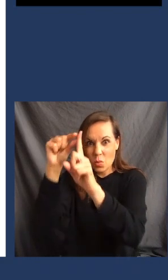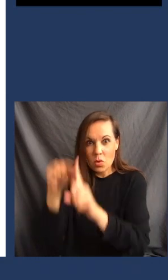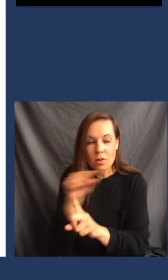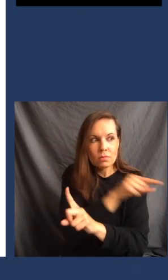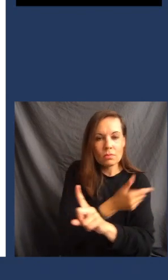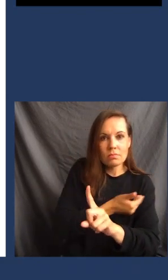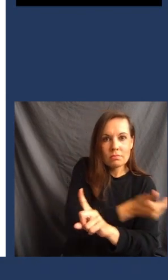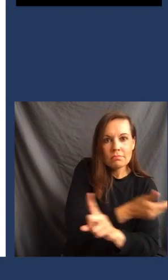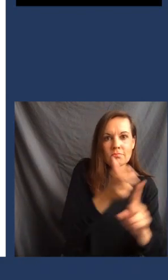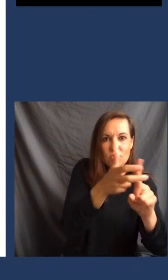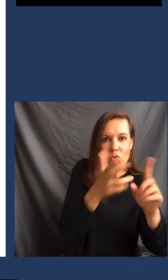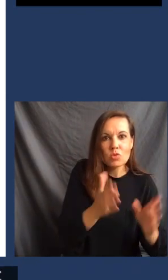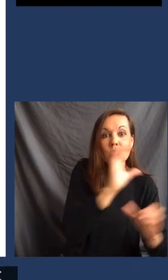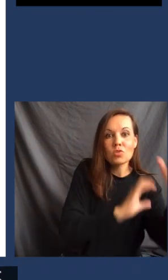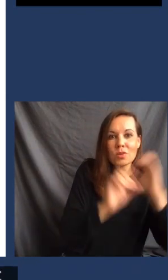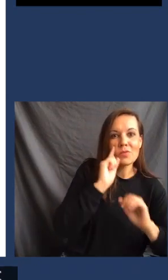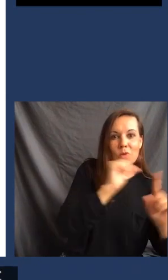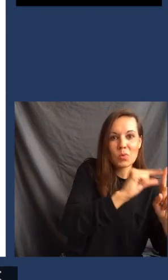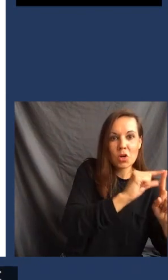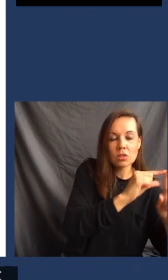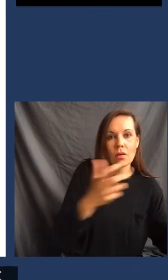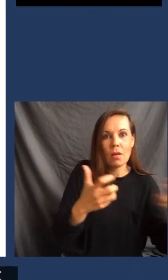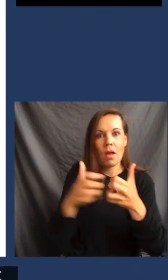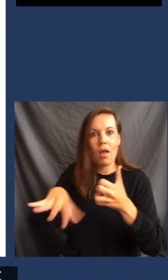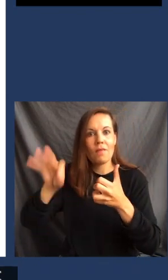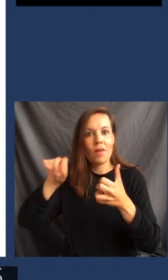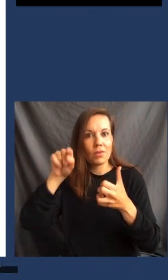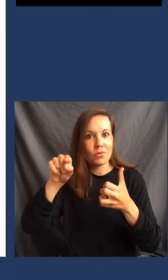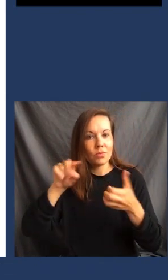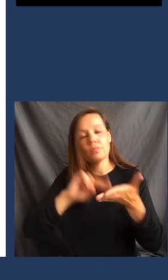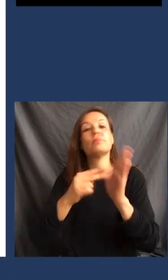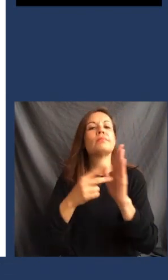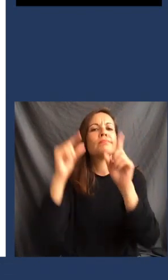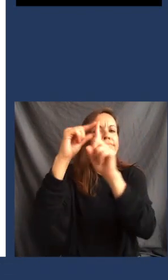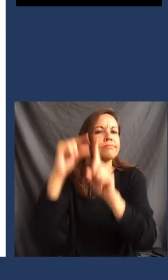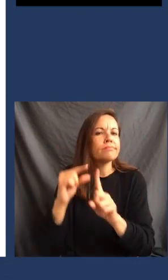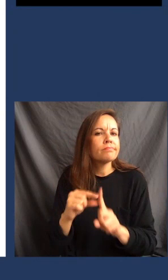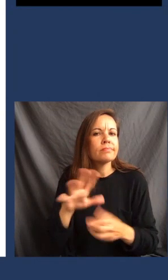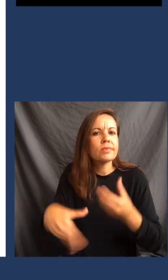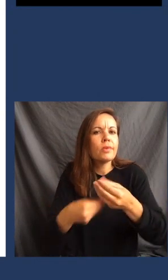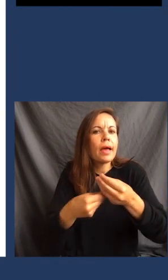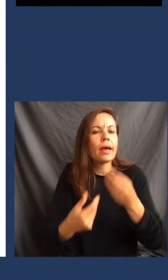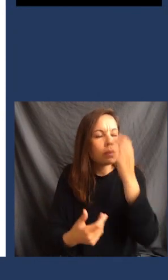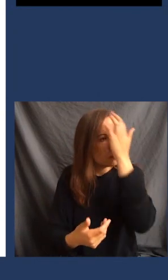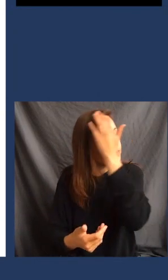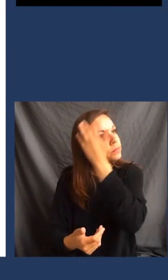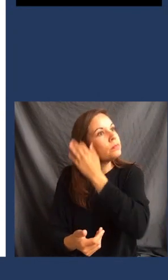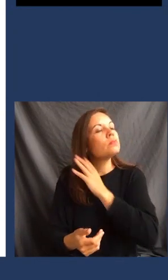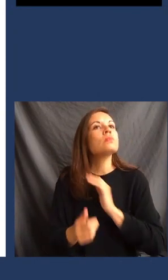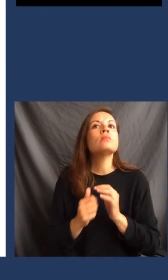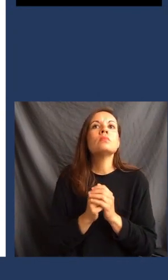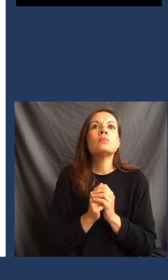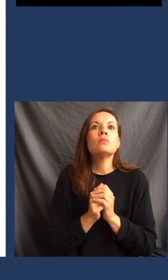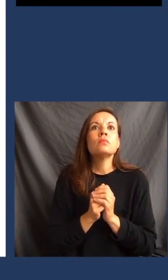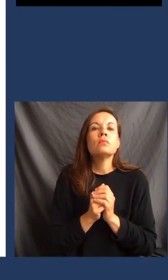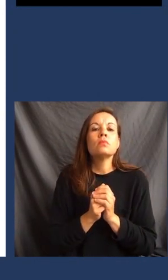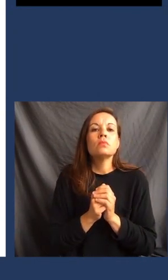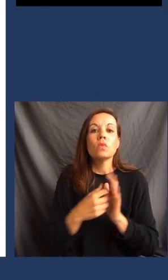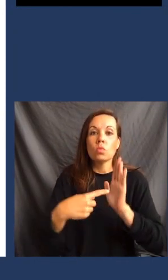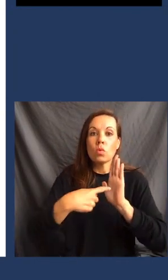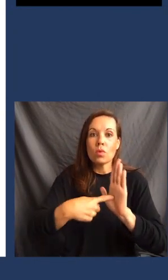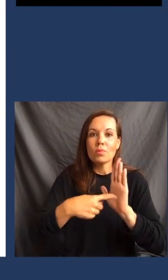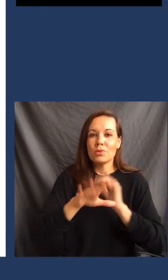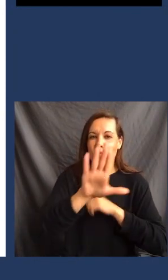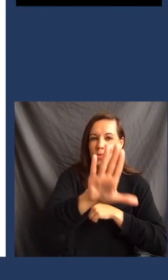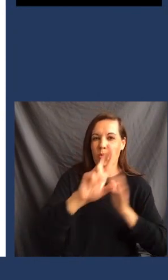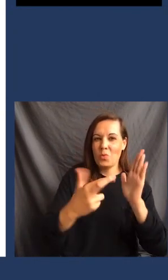be searching for. So as an example, you may want to think of including certain things that represent what